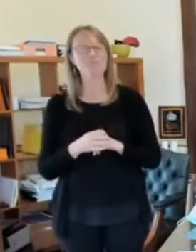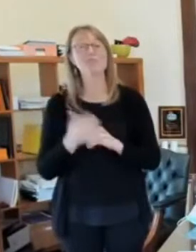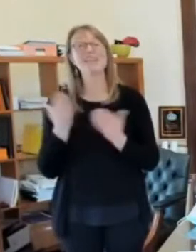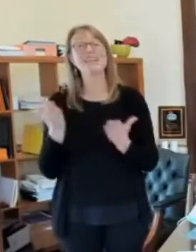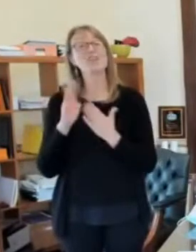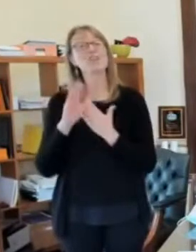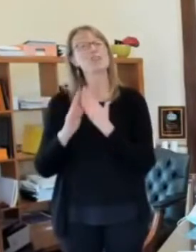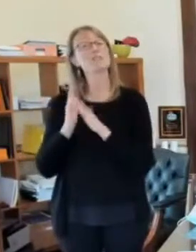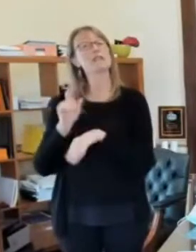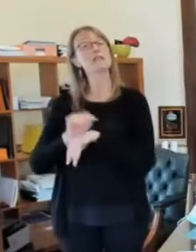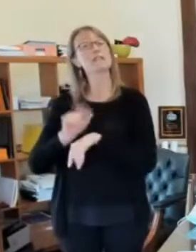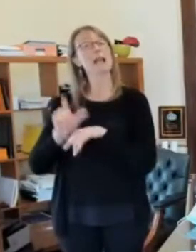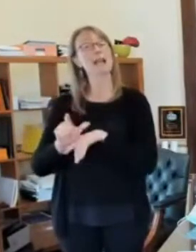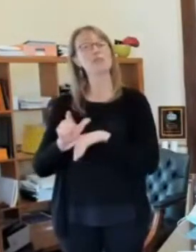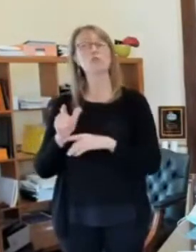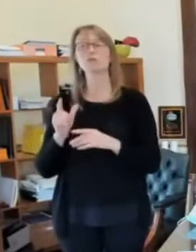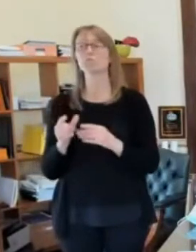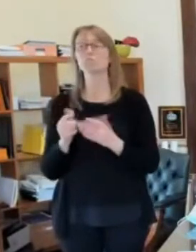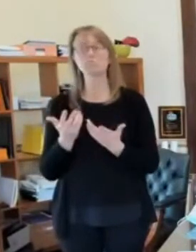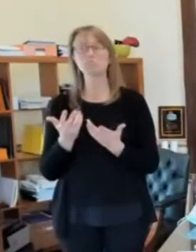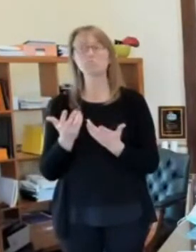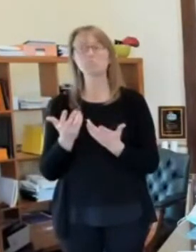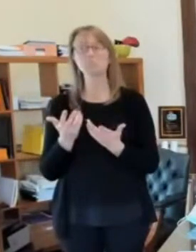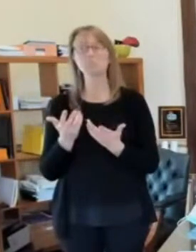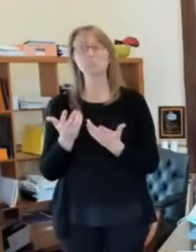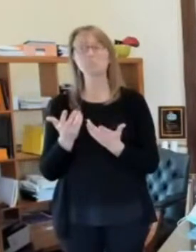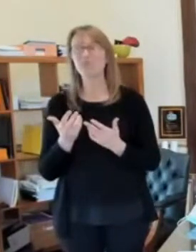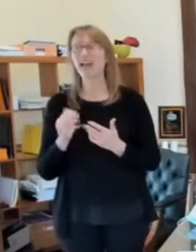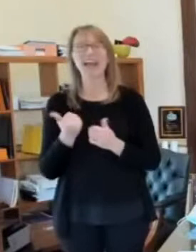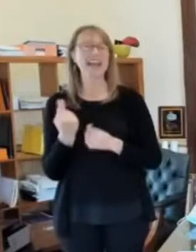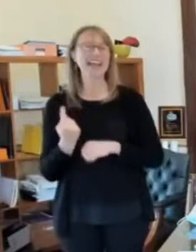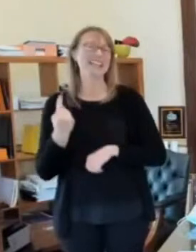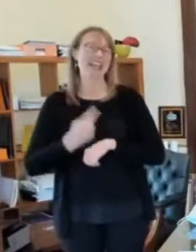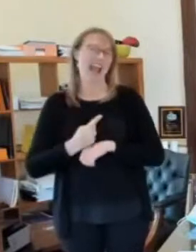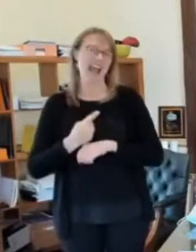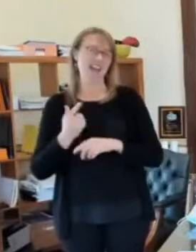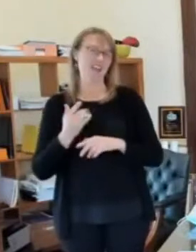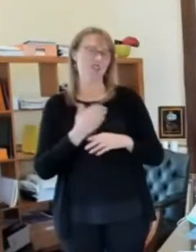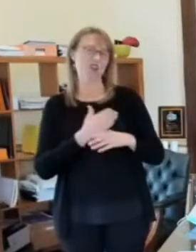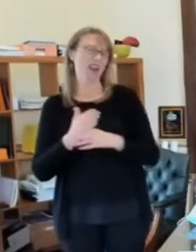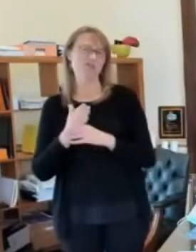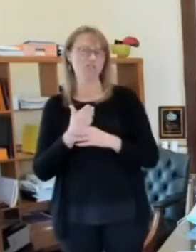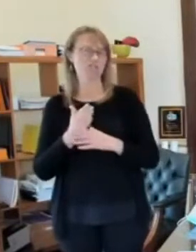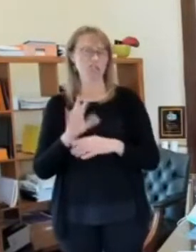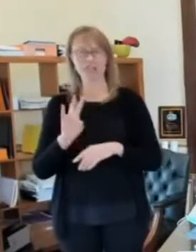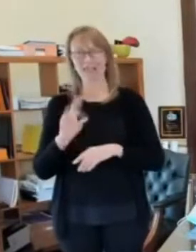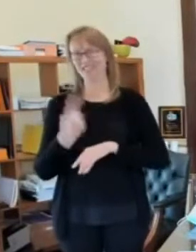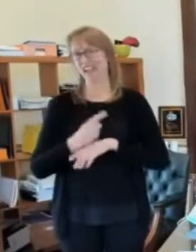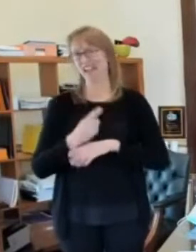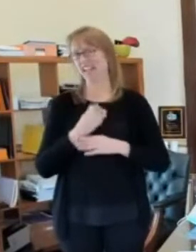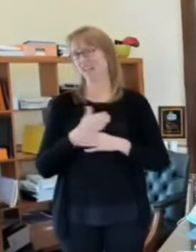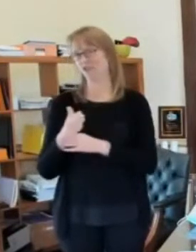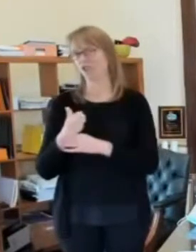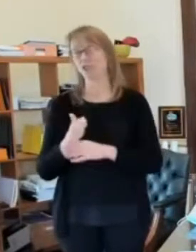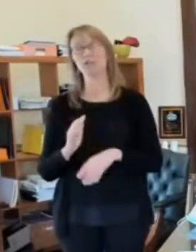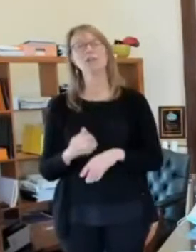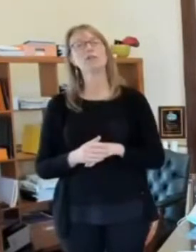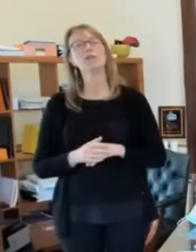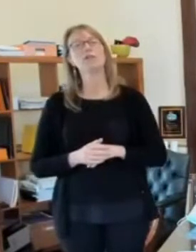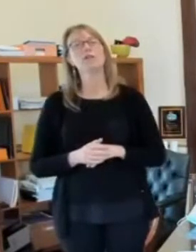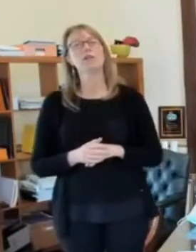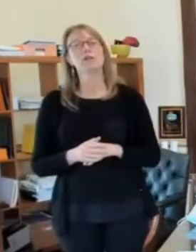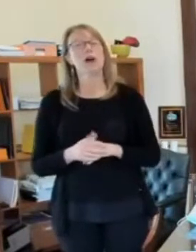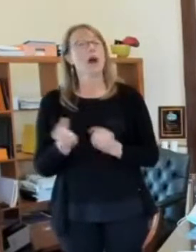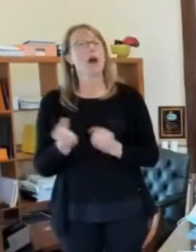running on any given day. This is a 7-day rolling average. We're running about 40